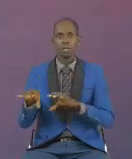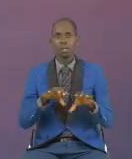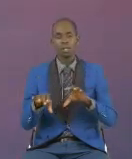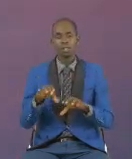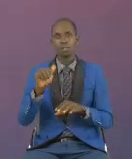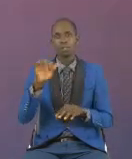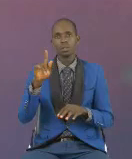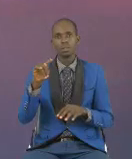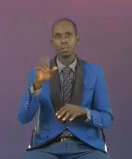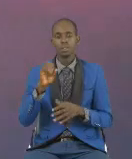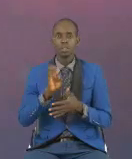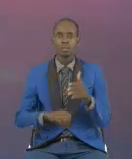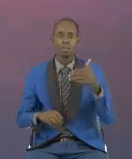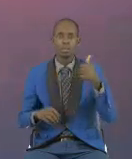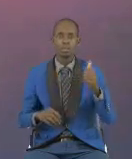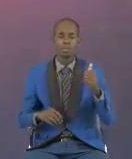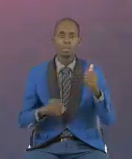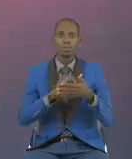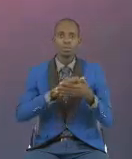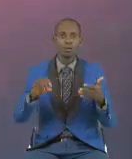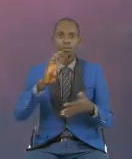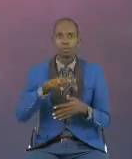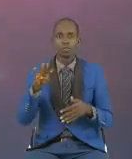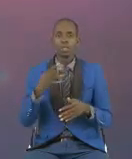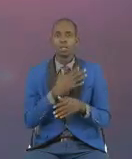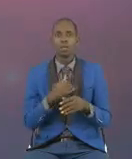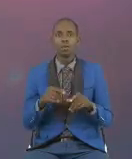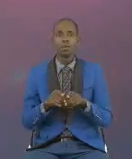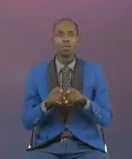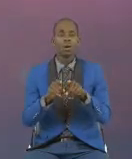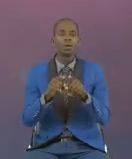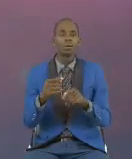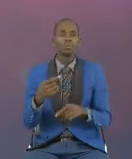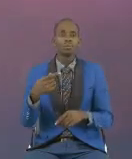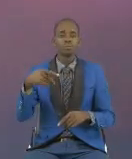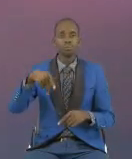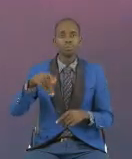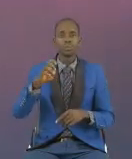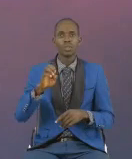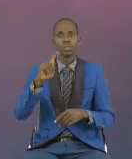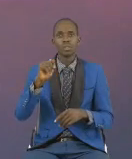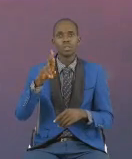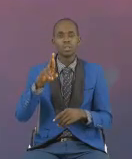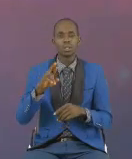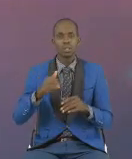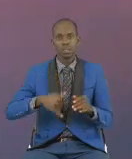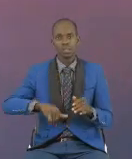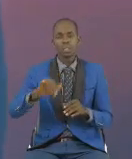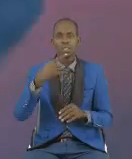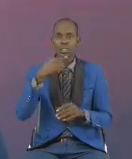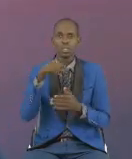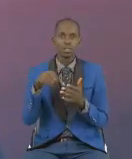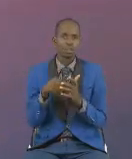verse 44. And while Peter yet spake these words, note